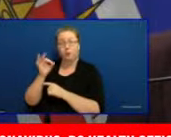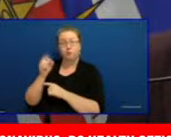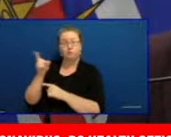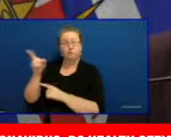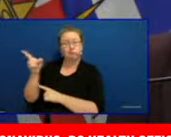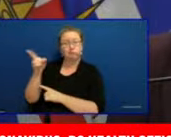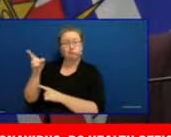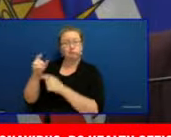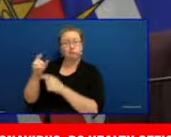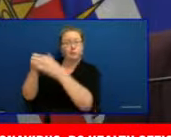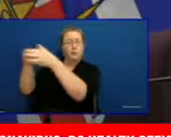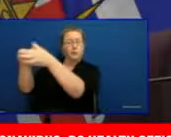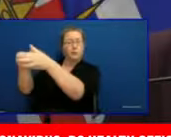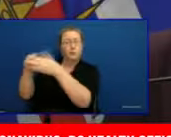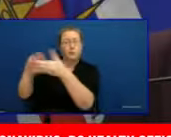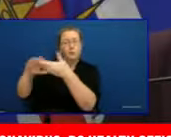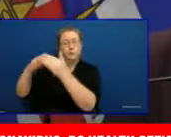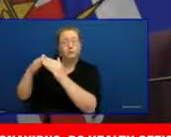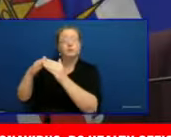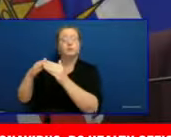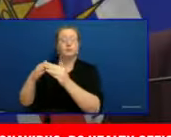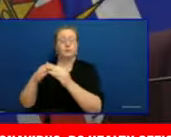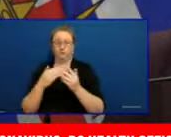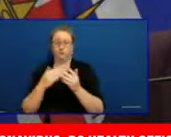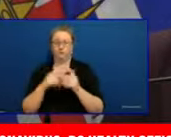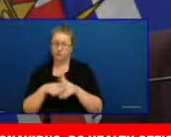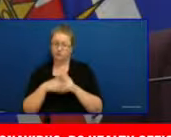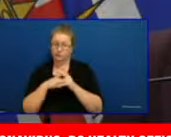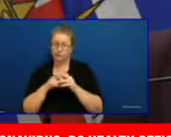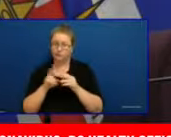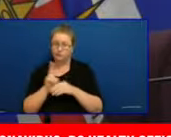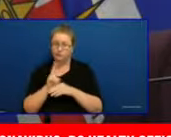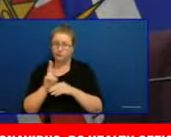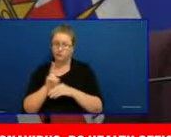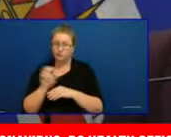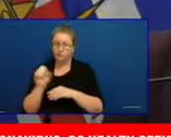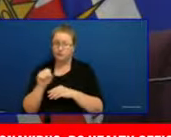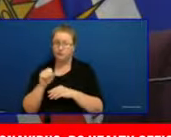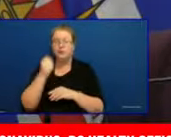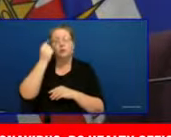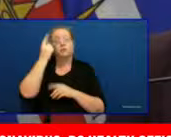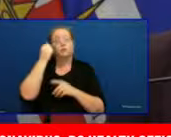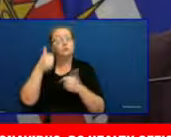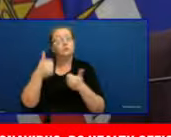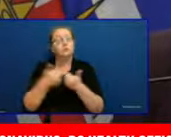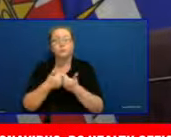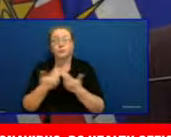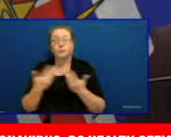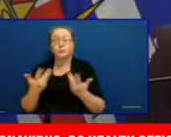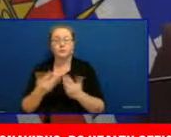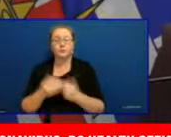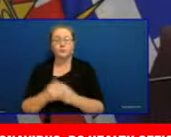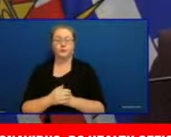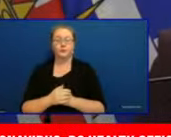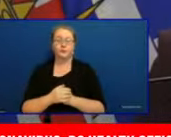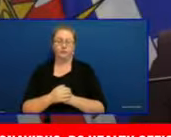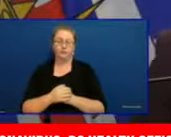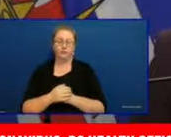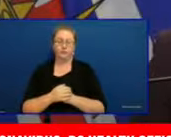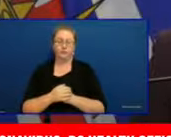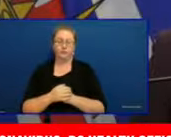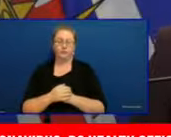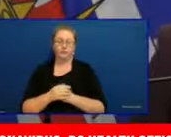in more remote communities. So yes, we are starting to use these. One of the things that we're finding that's a challenge is